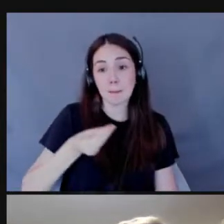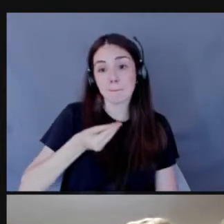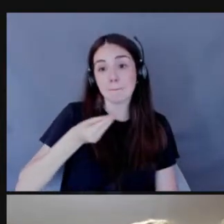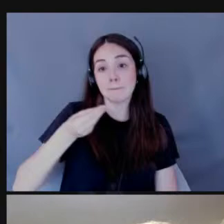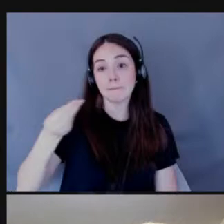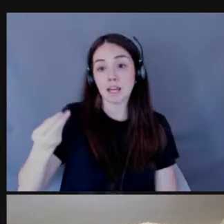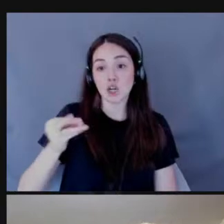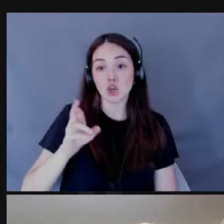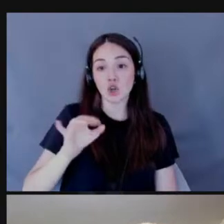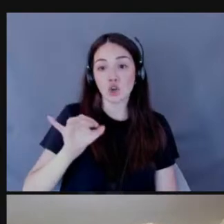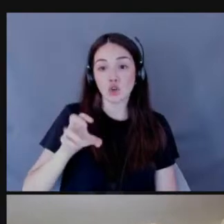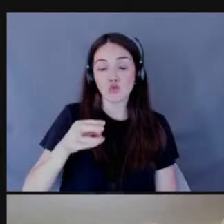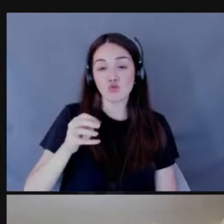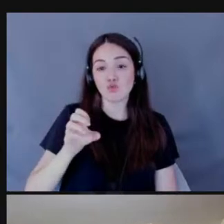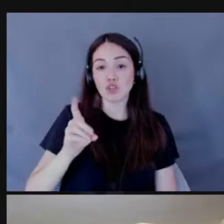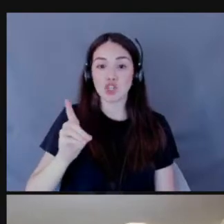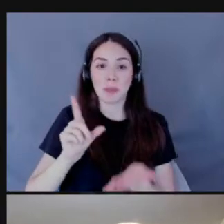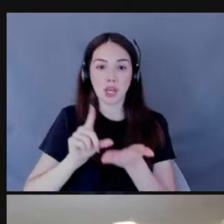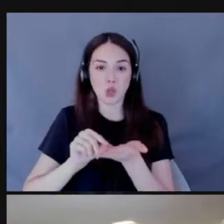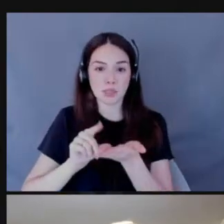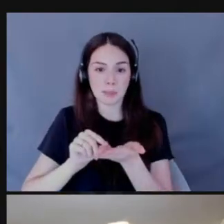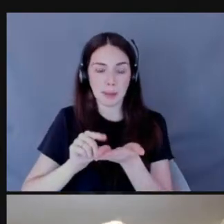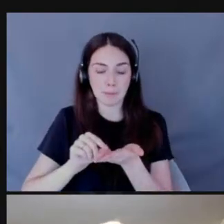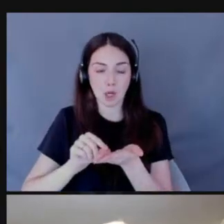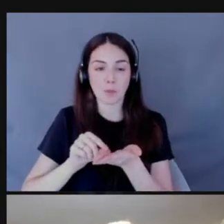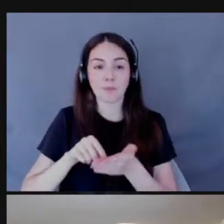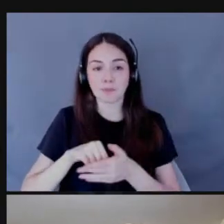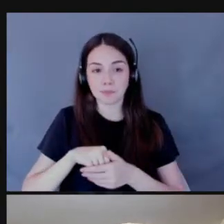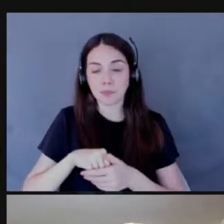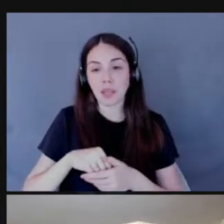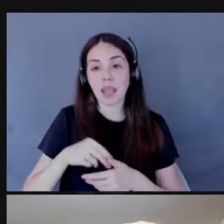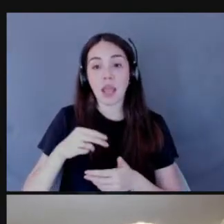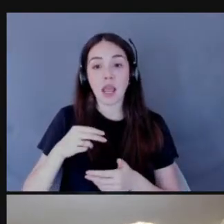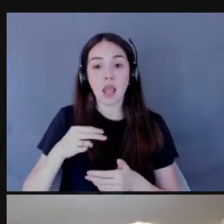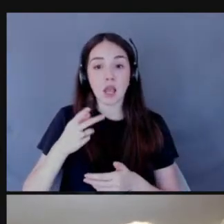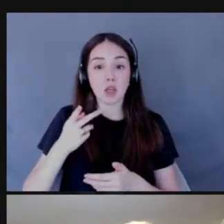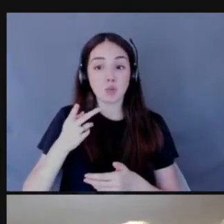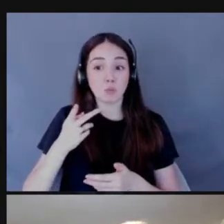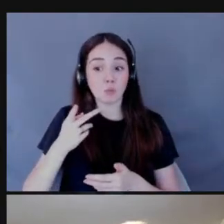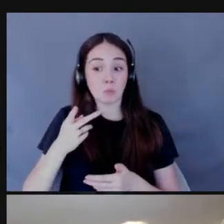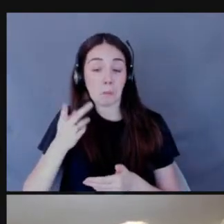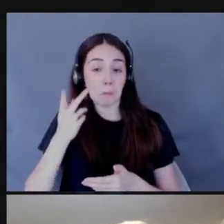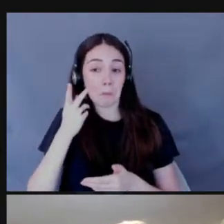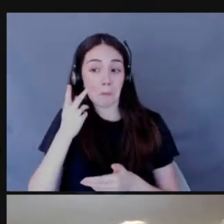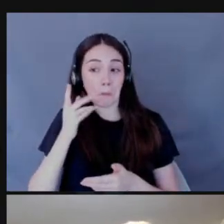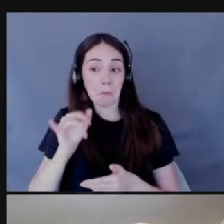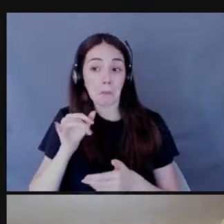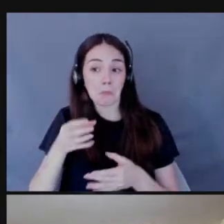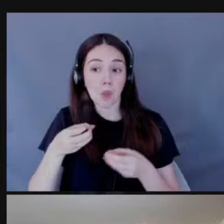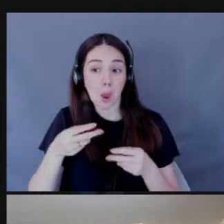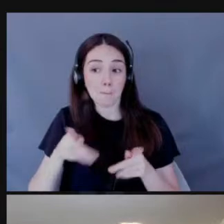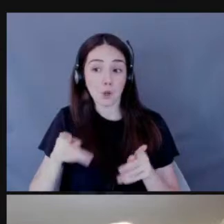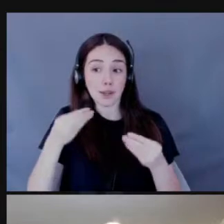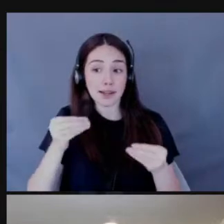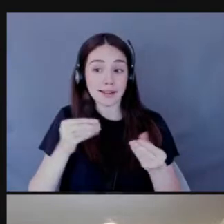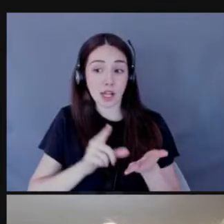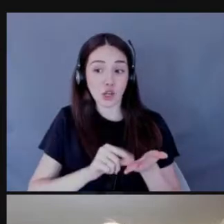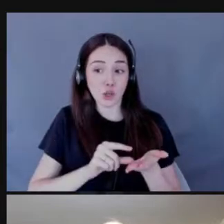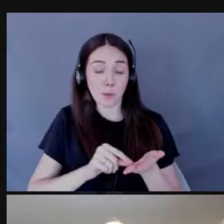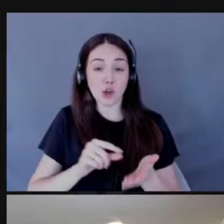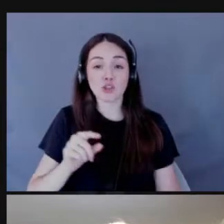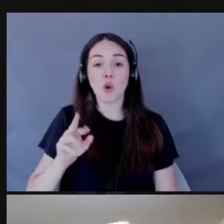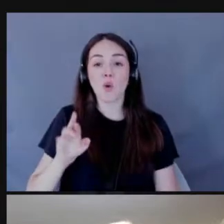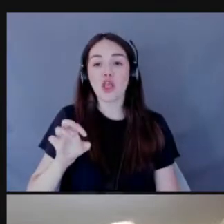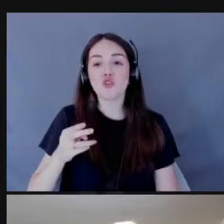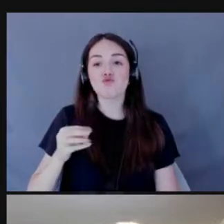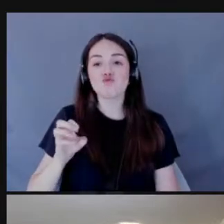Richmond newspaper, basically. And seeing its opportunity to sell lots of newspapers, the Richmond Times-Dispatch